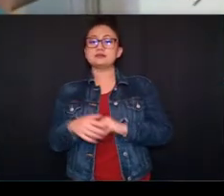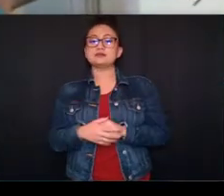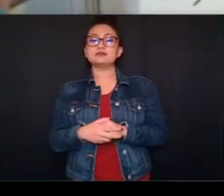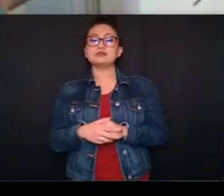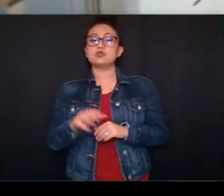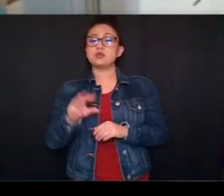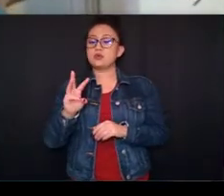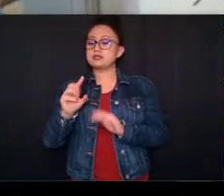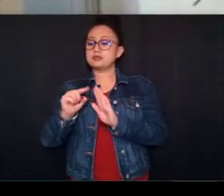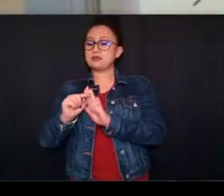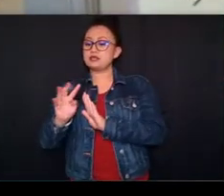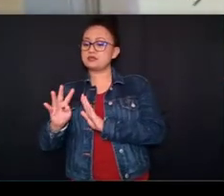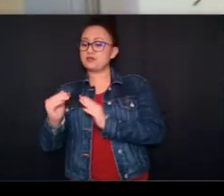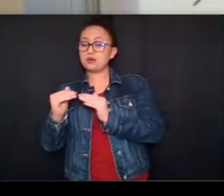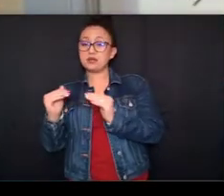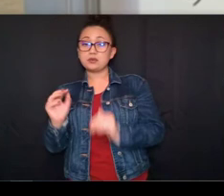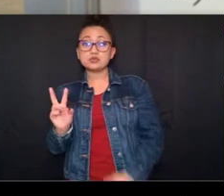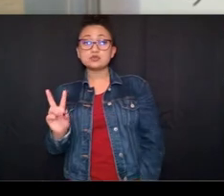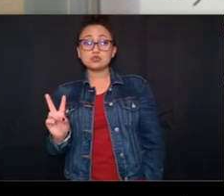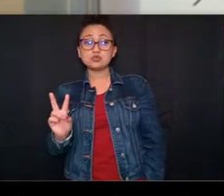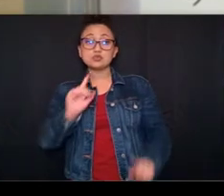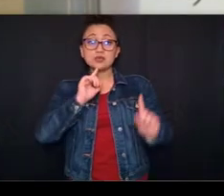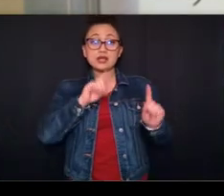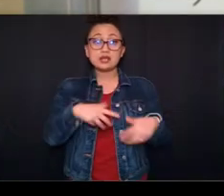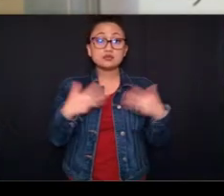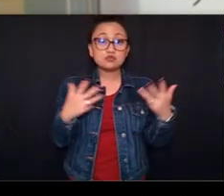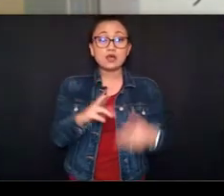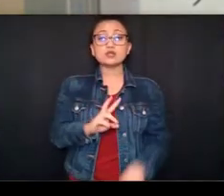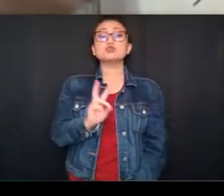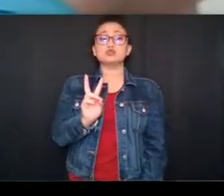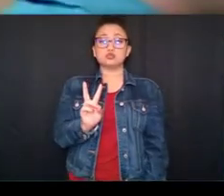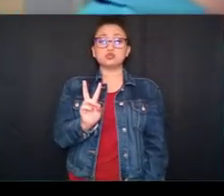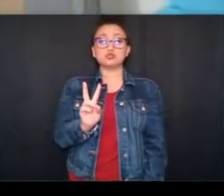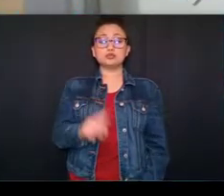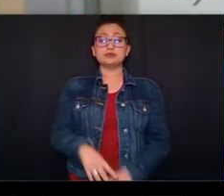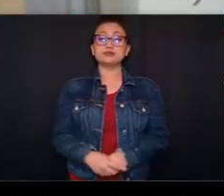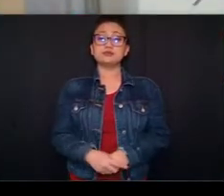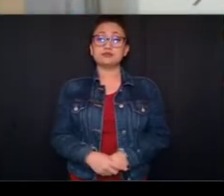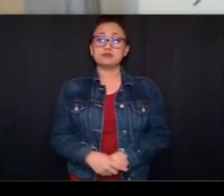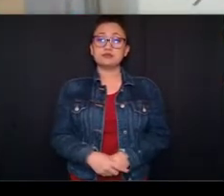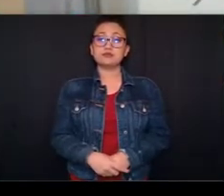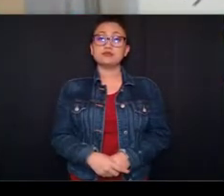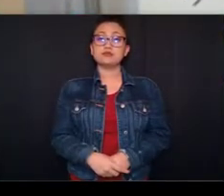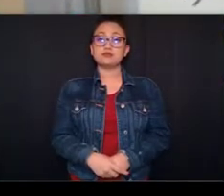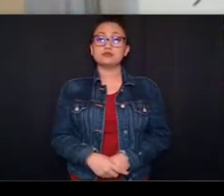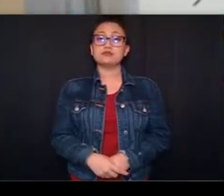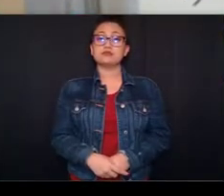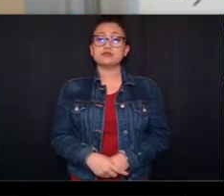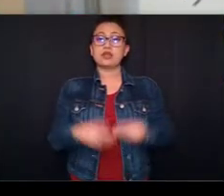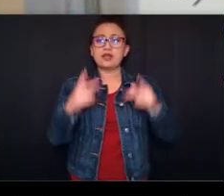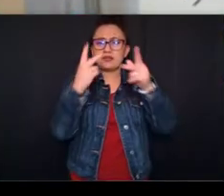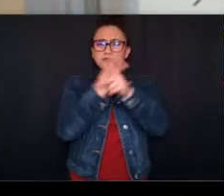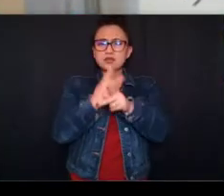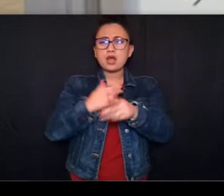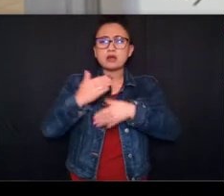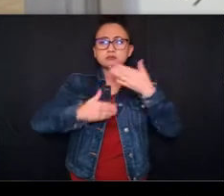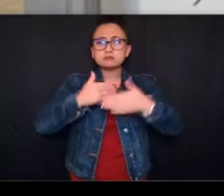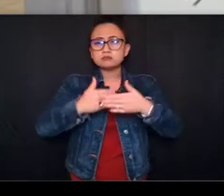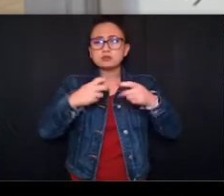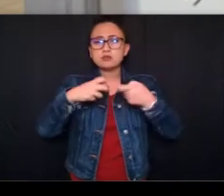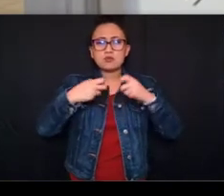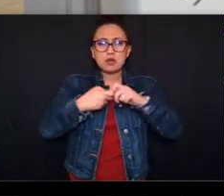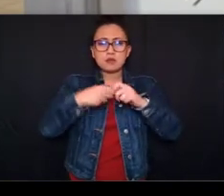4 is 2. So the answer is 2. All right? So as we work these problems, I just want you to remember three things. They're very